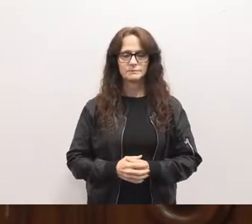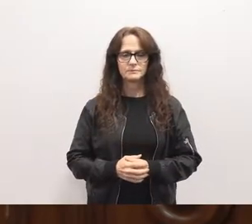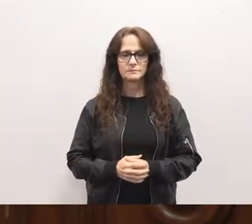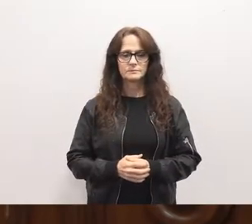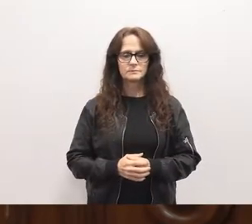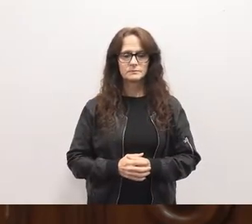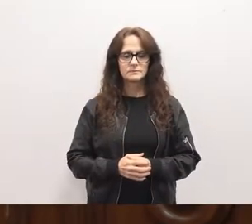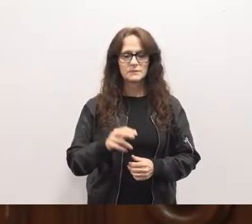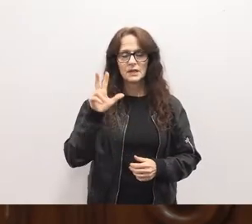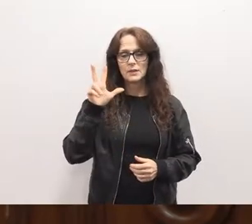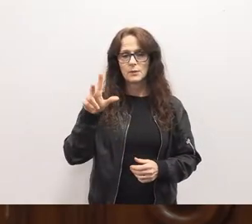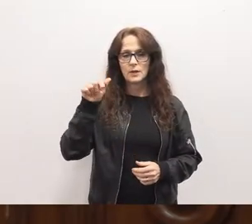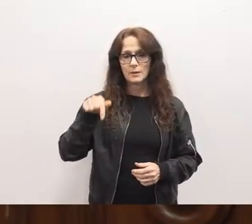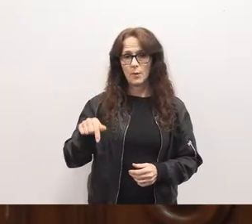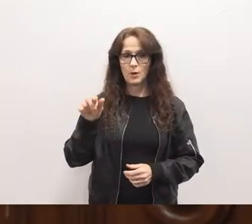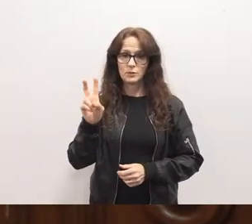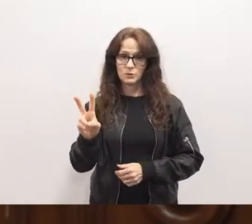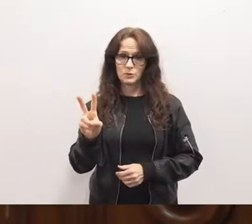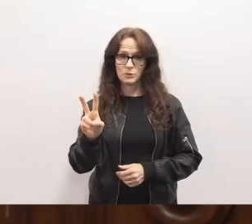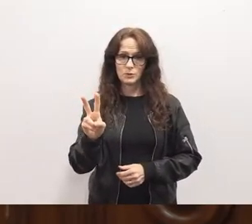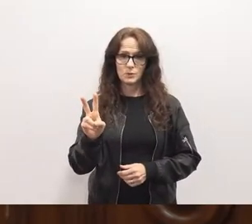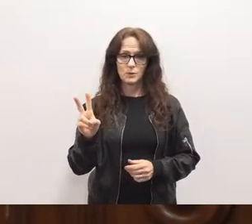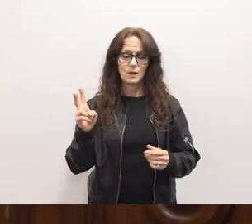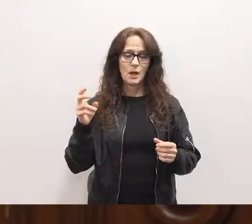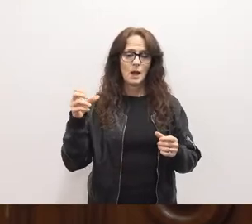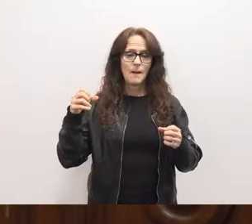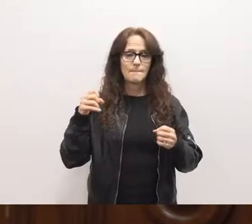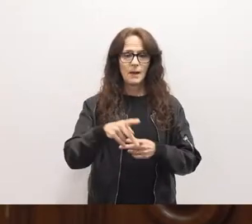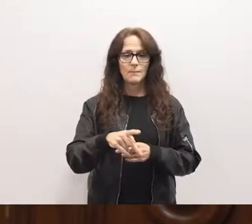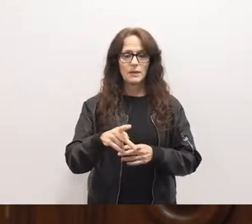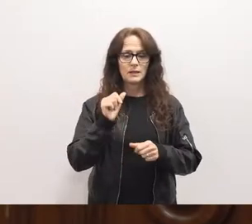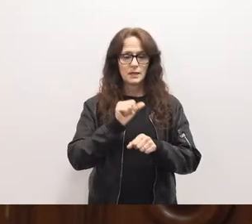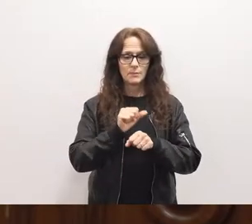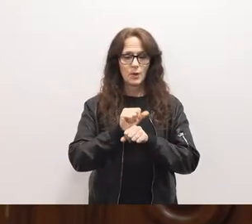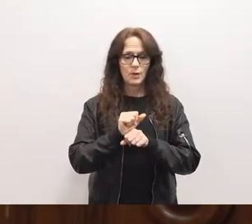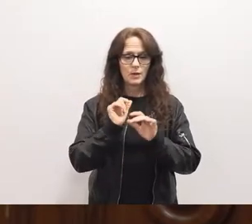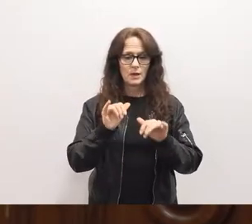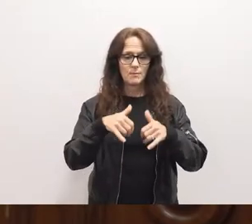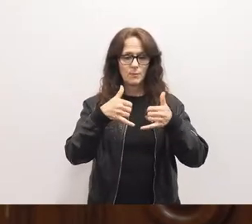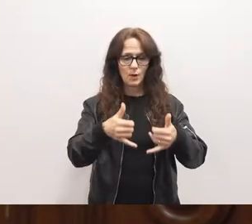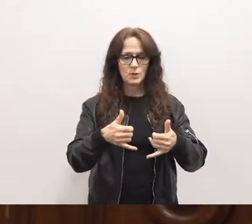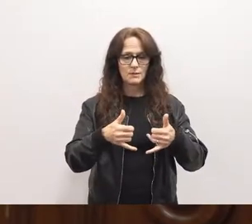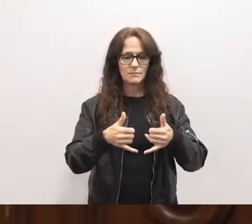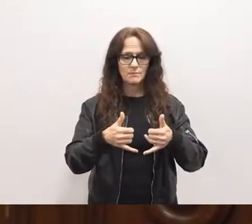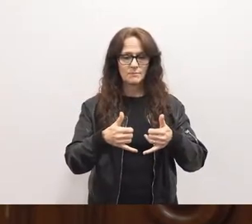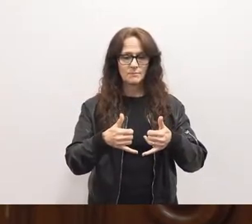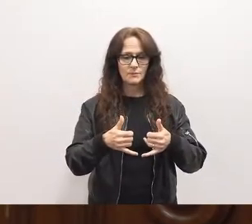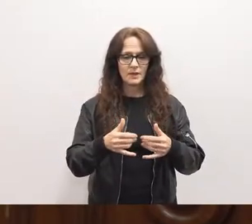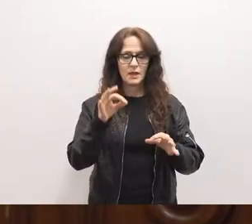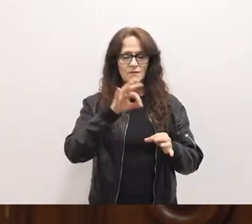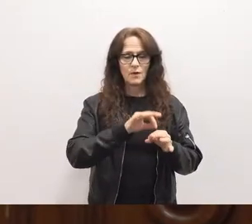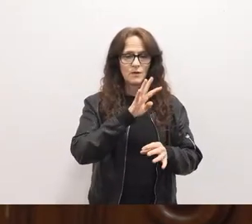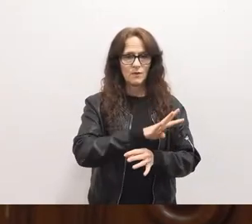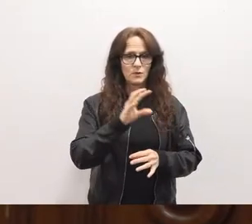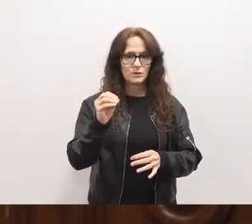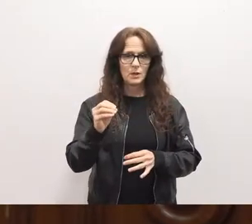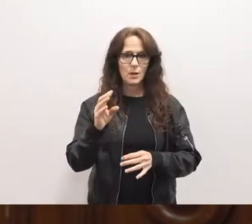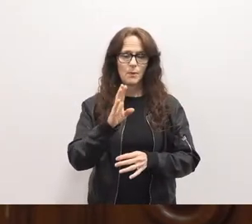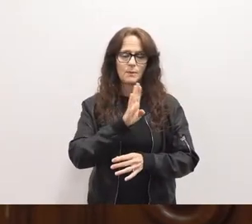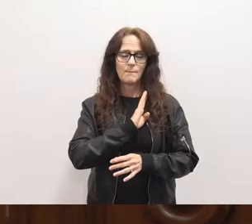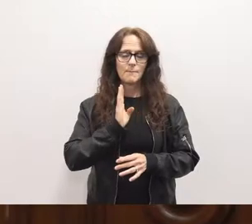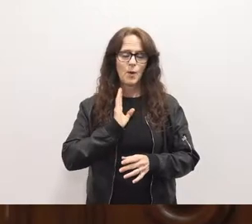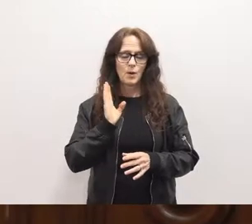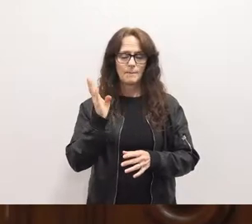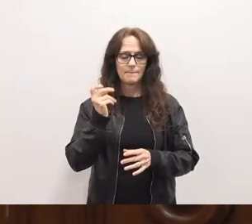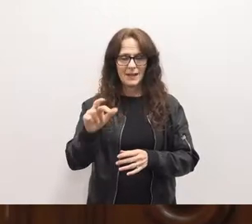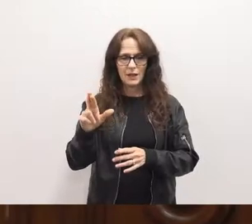Item 3.2, public employee appointment. The board voted 4-0 with board member Miller